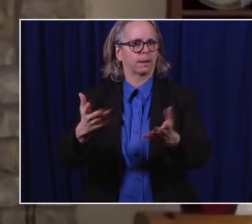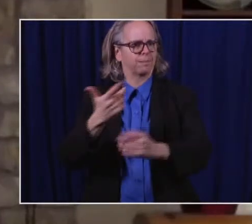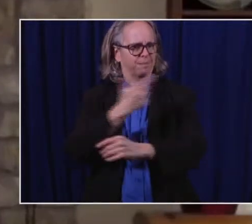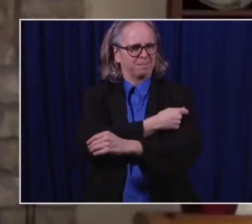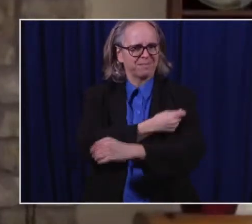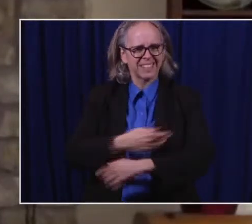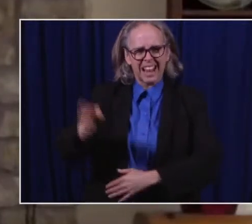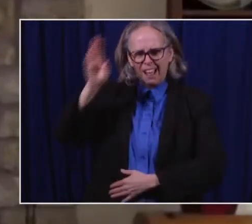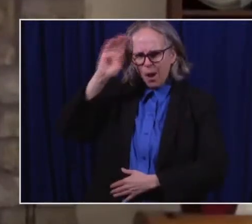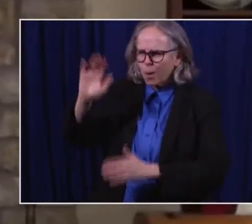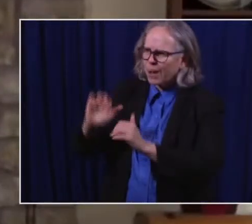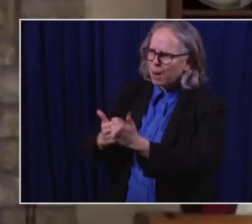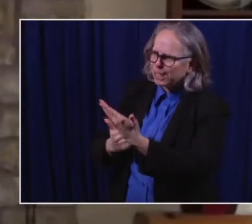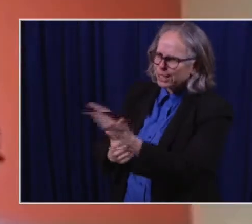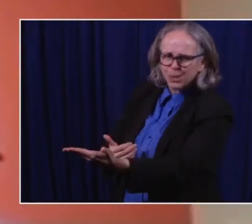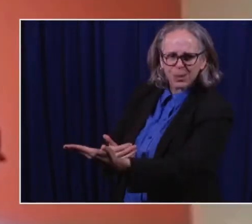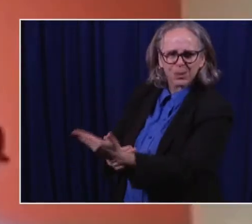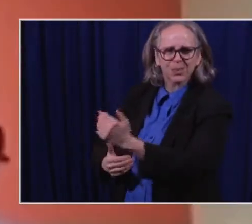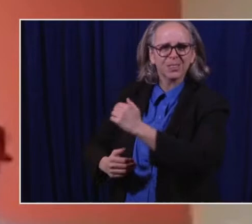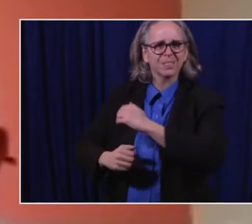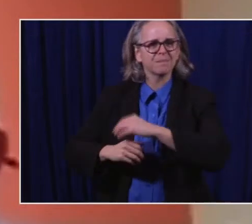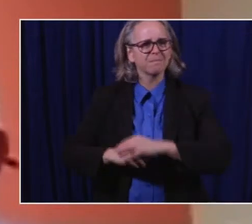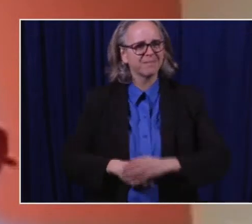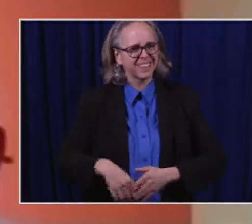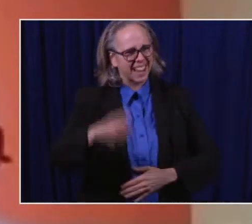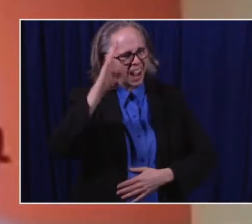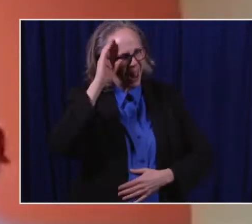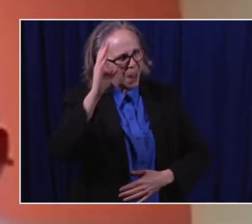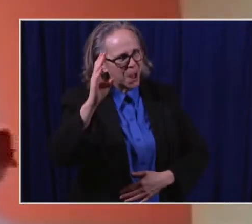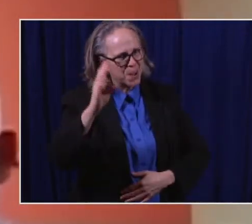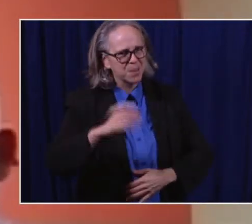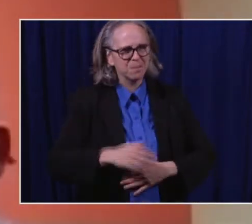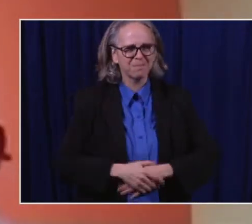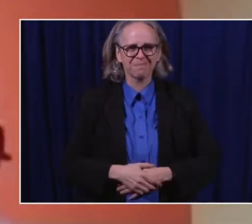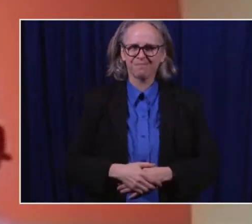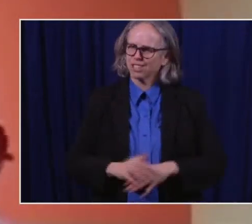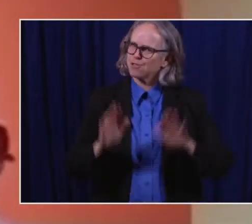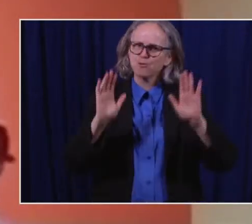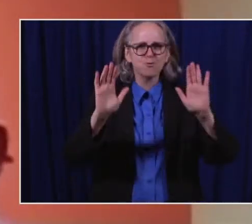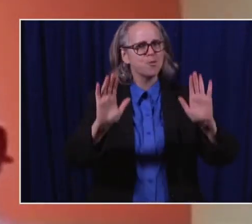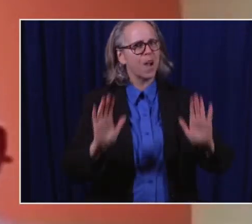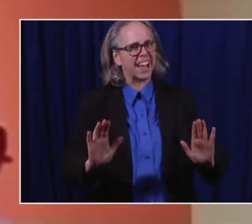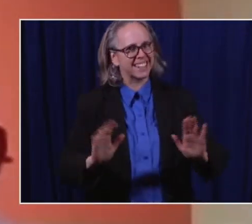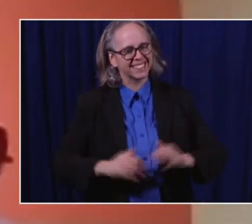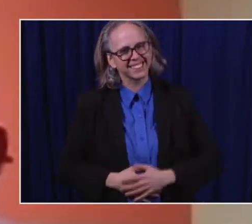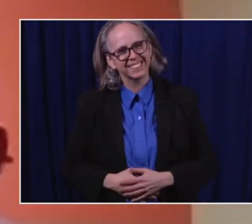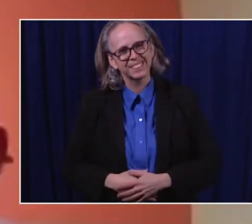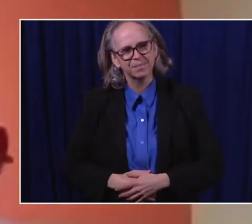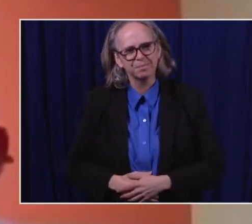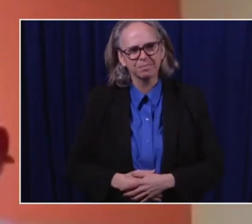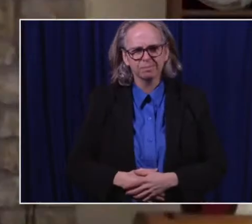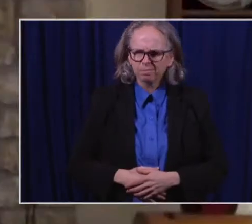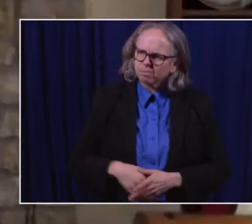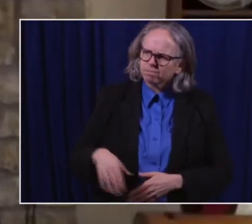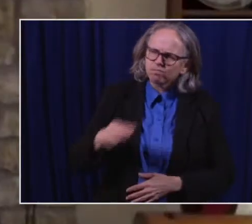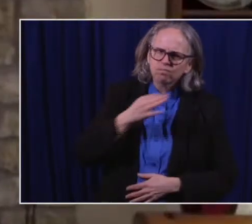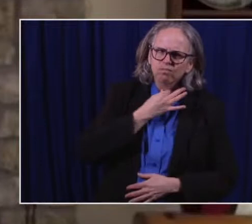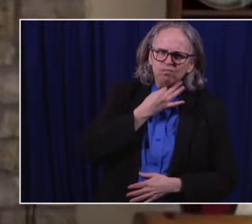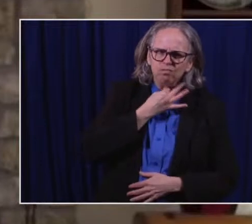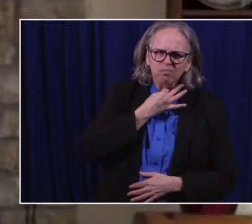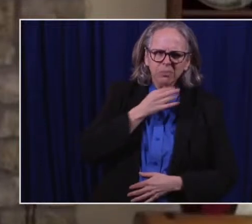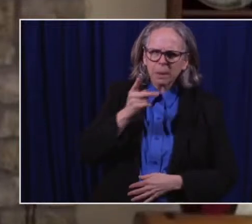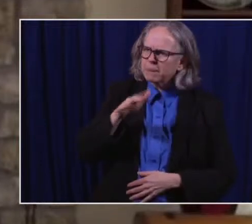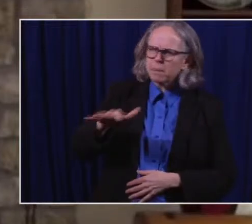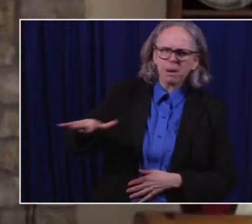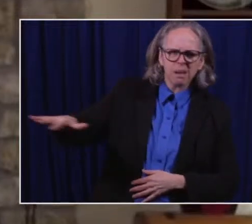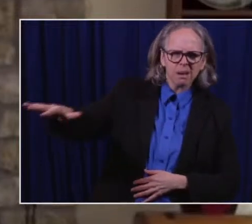today? Hello. Things are going great. And how do people make an appointment if they want to